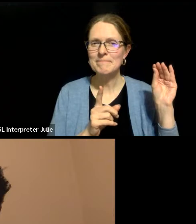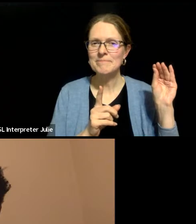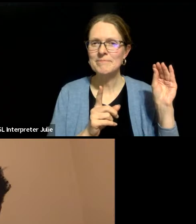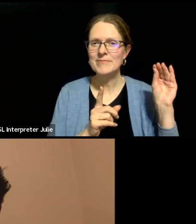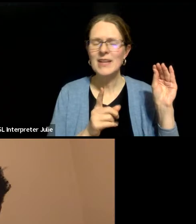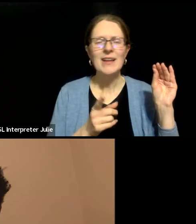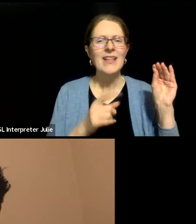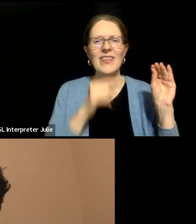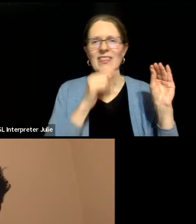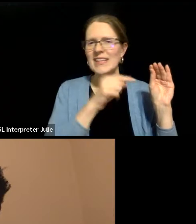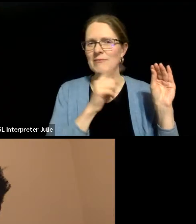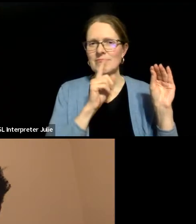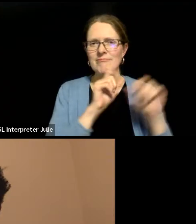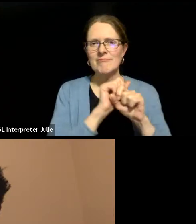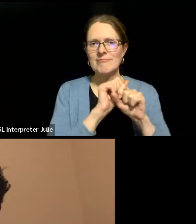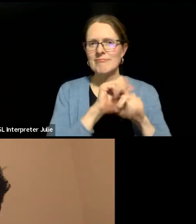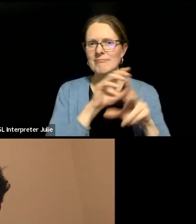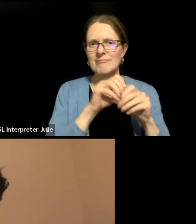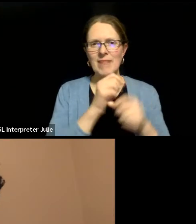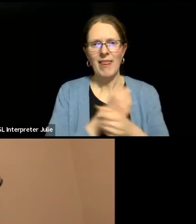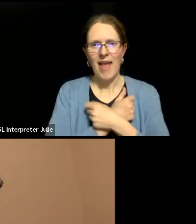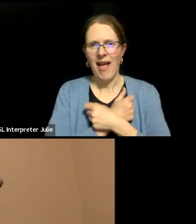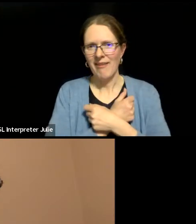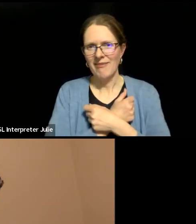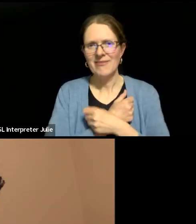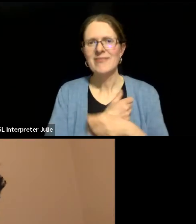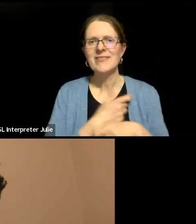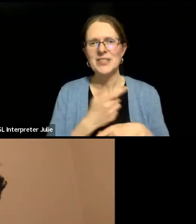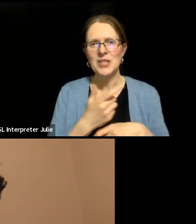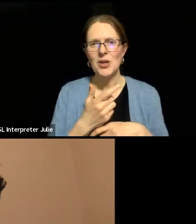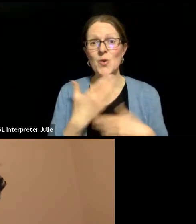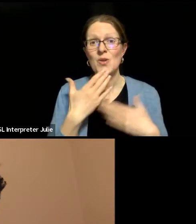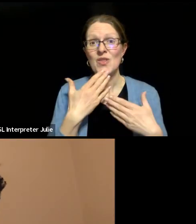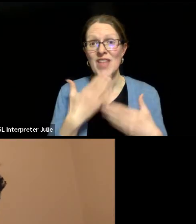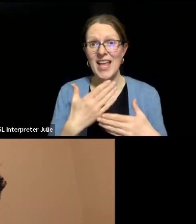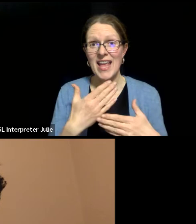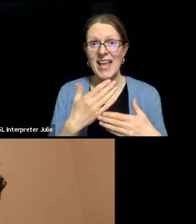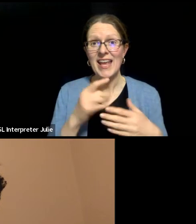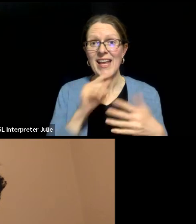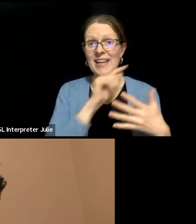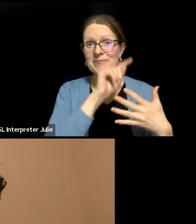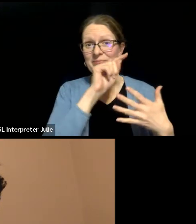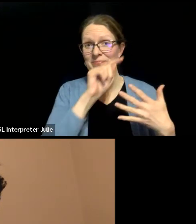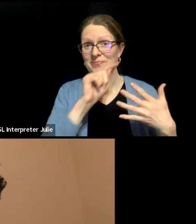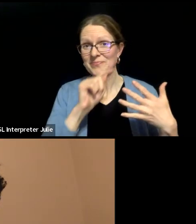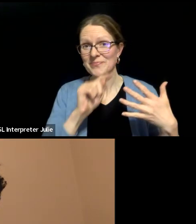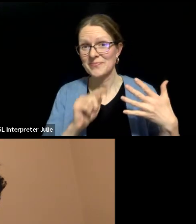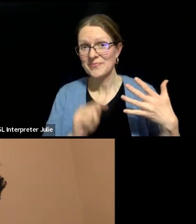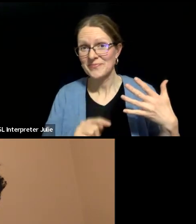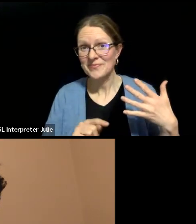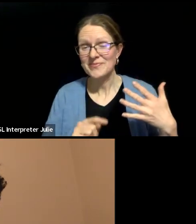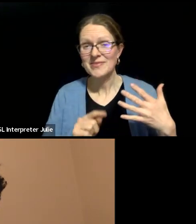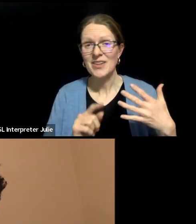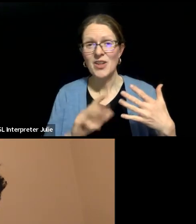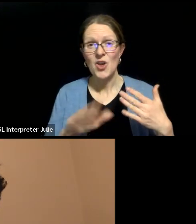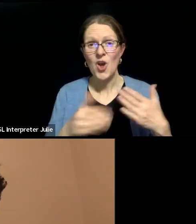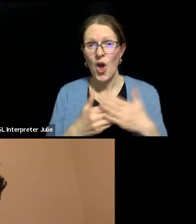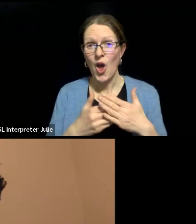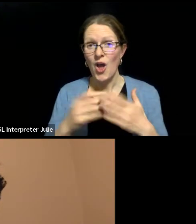It was a labor of love by everyone involved. Again, thanks to Theaster Gates for all of his very generous